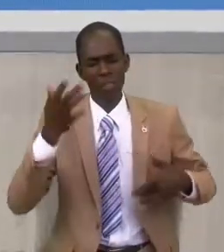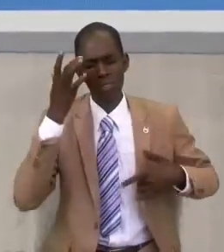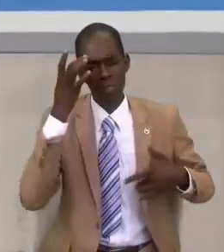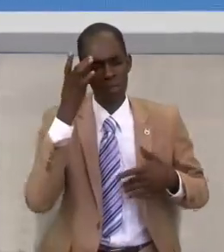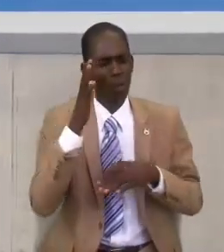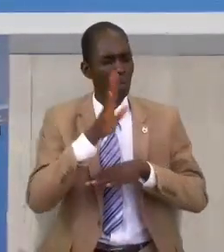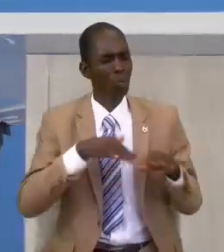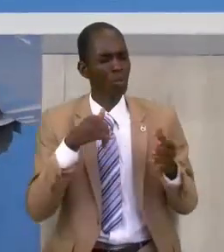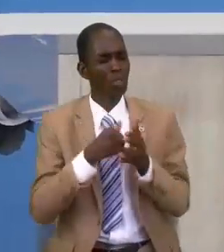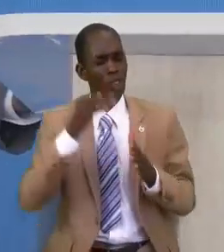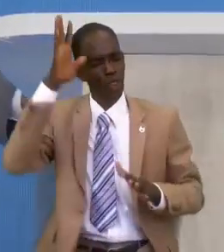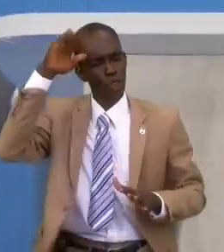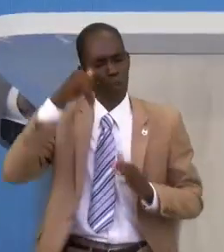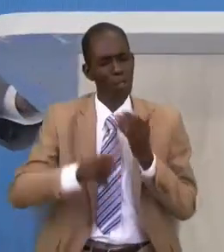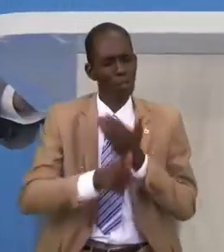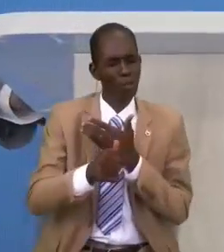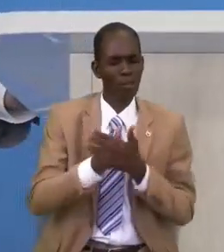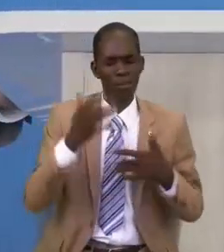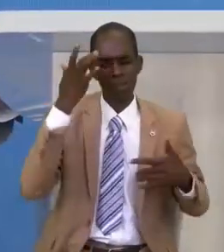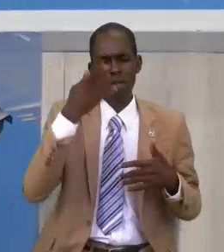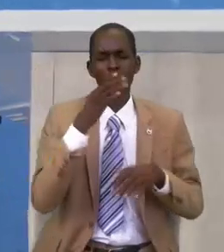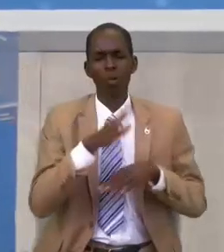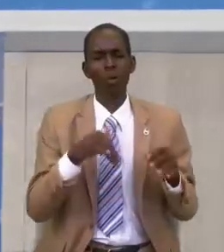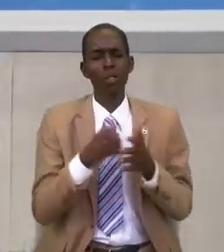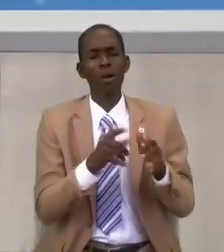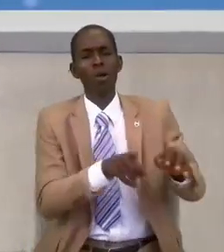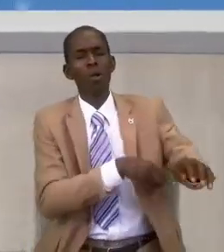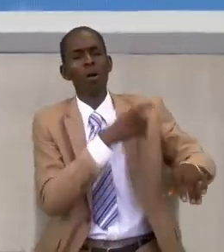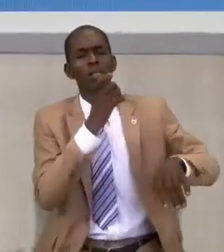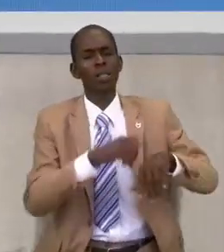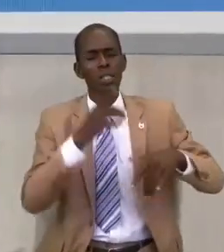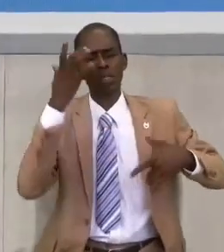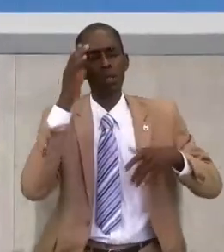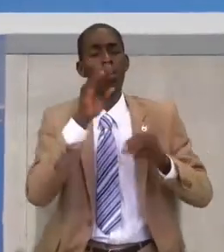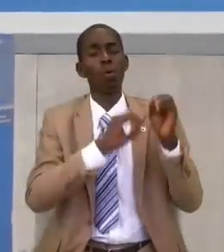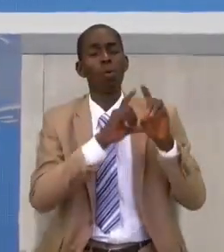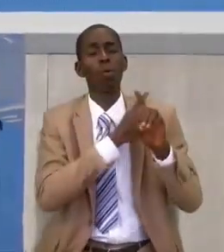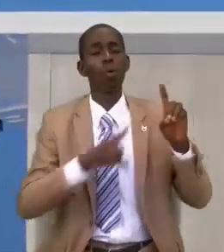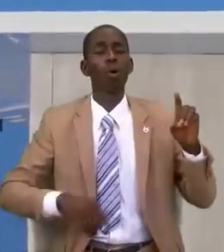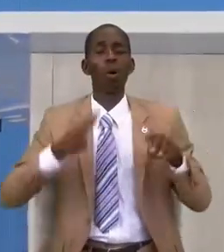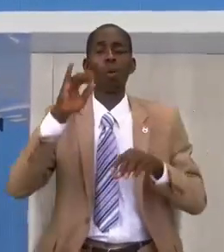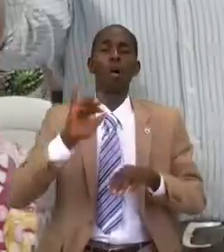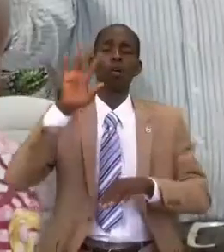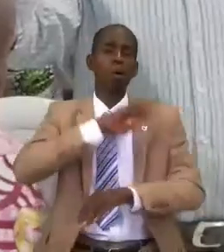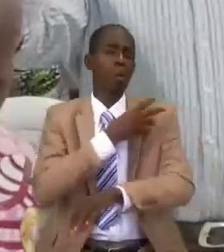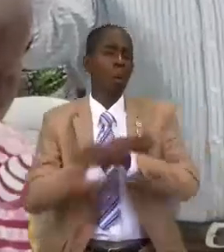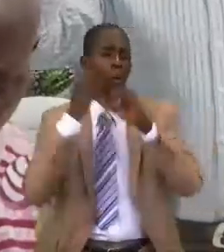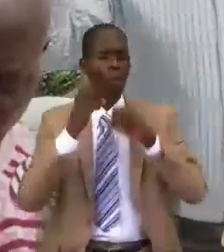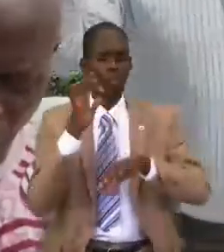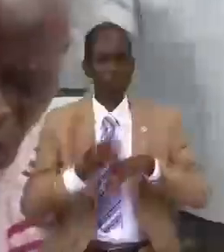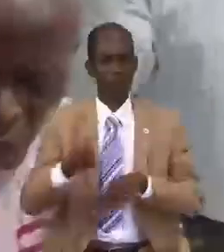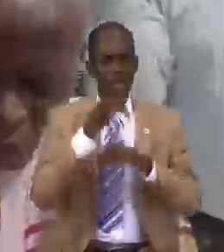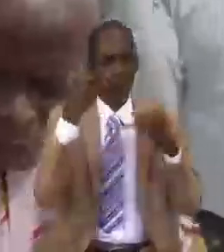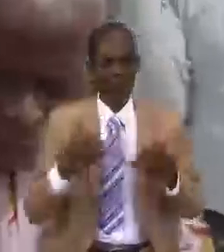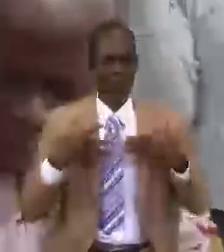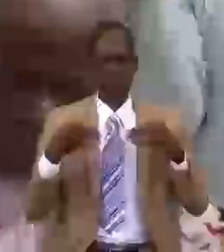sickness, oh Lord, by your mighty power, touch them now, heal them now, Take it away in Jesus' name. And